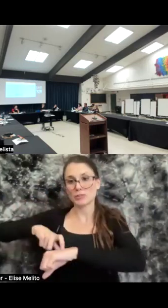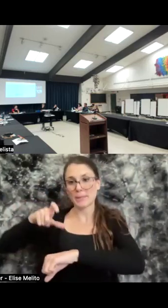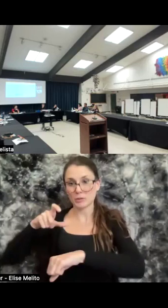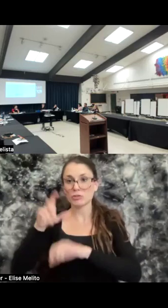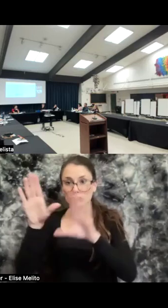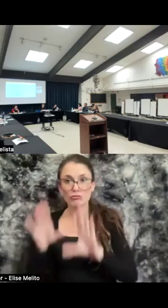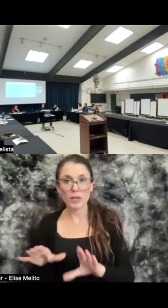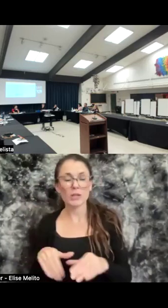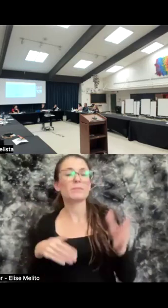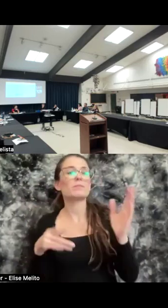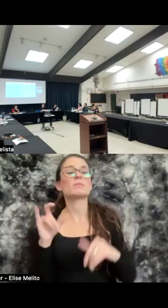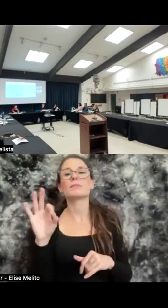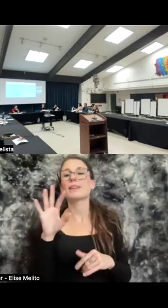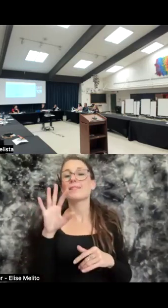music,